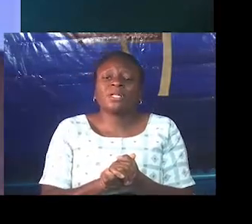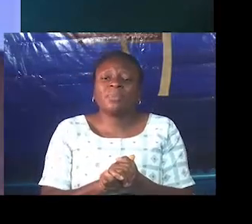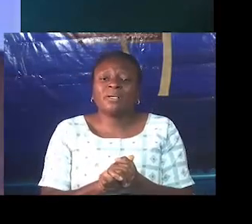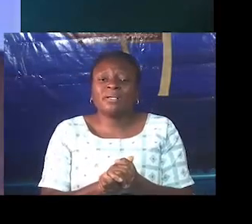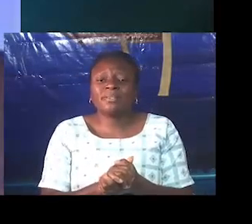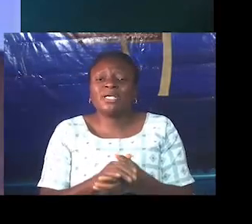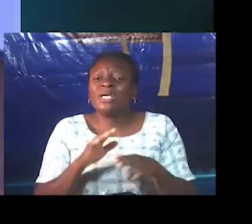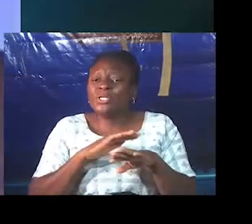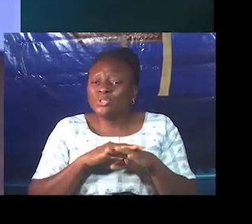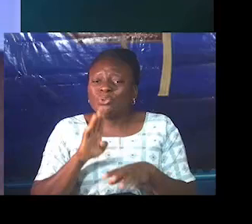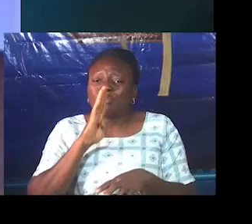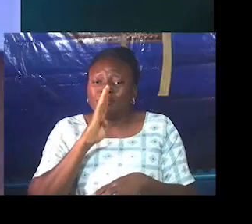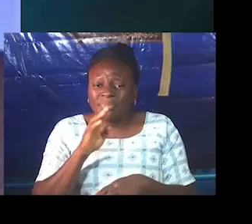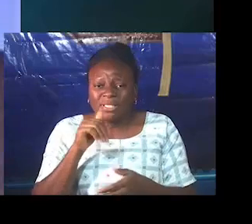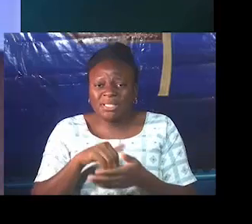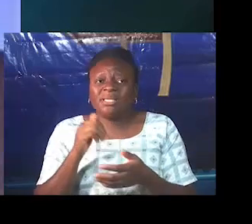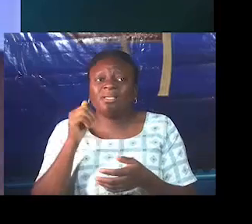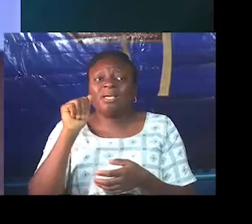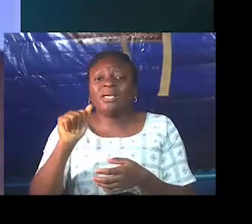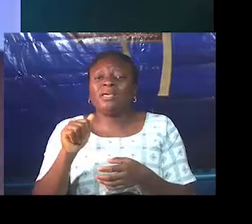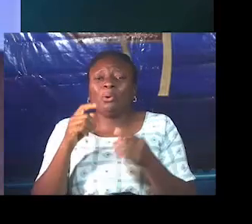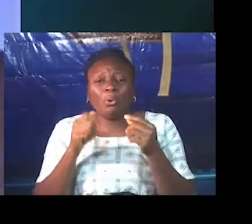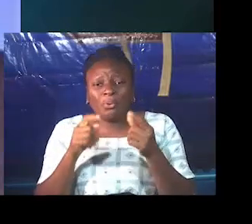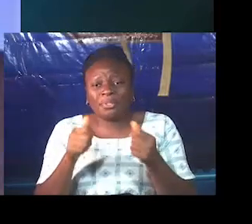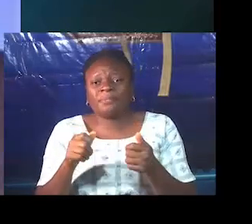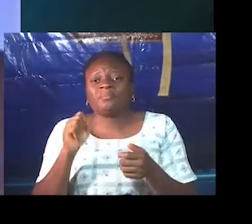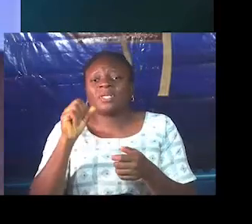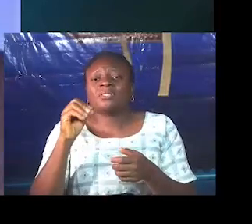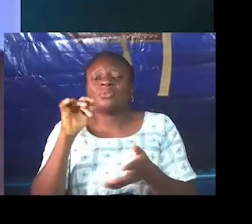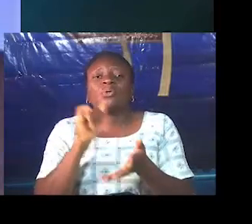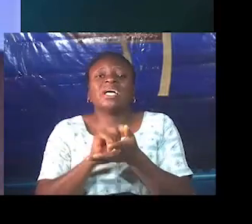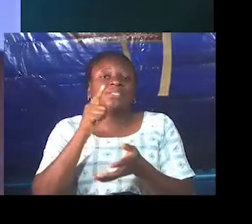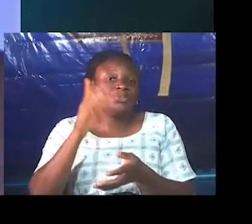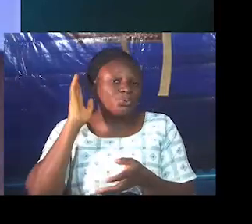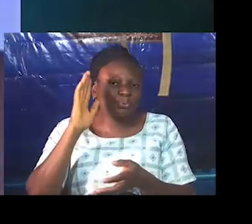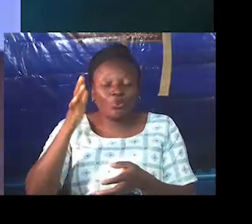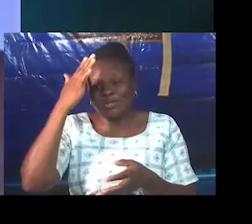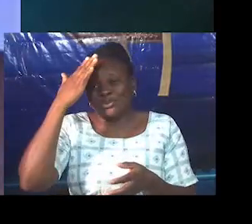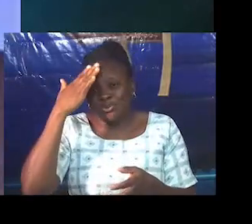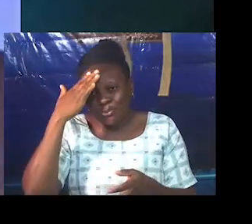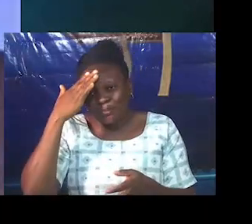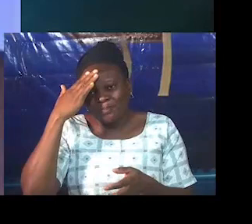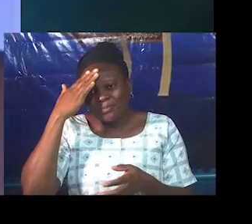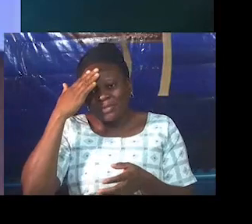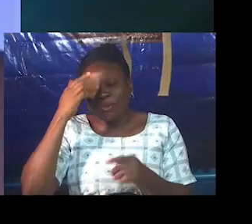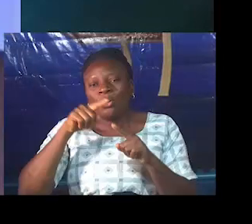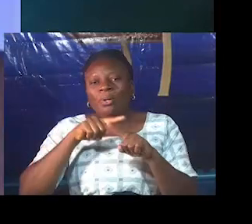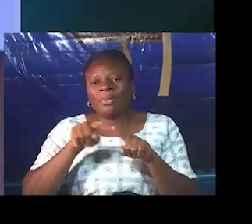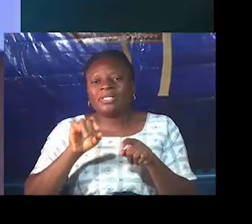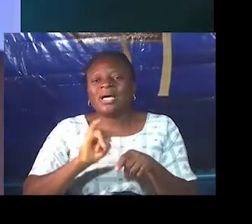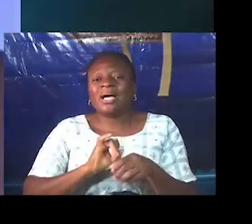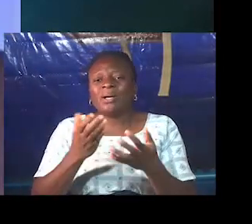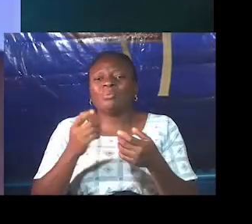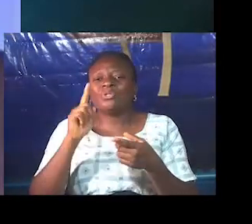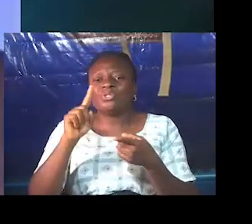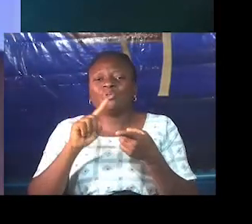convinced how to say yes. We are going to deal with that in the course of our studies. But my first need now is that such men